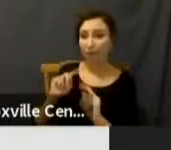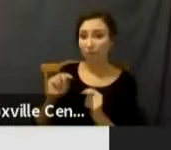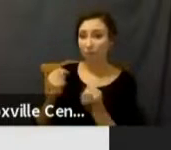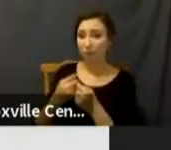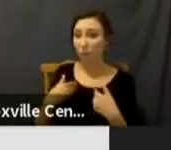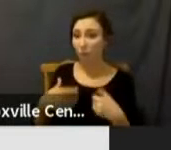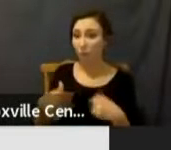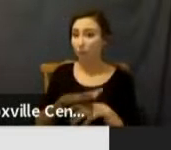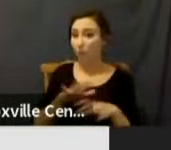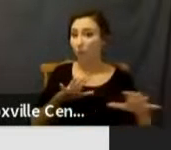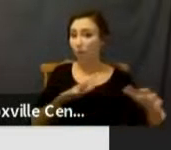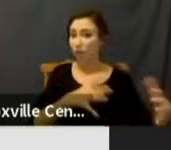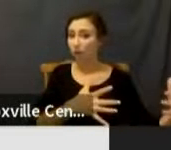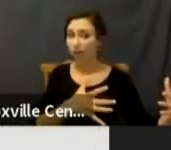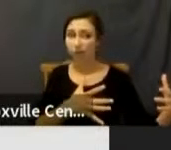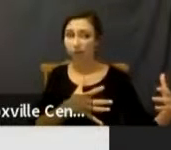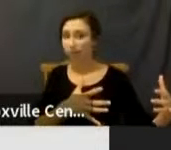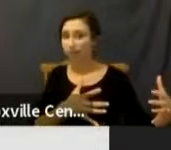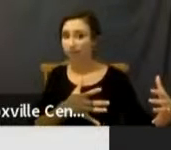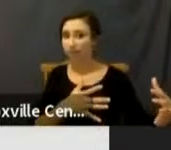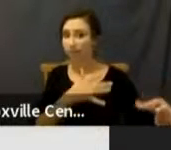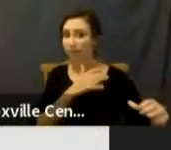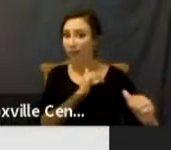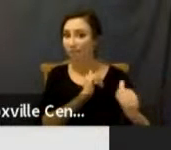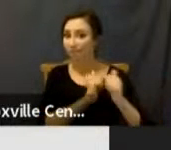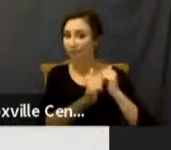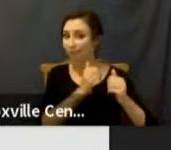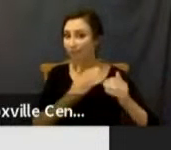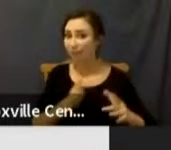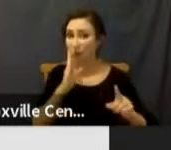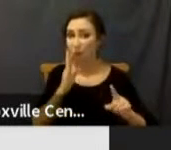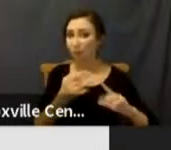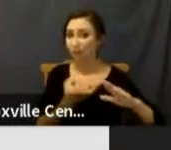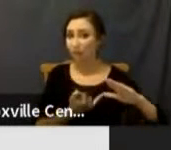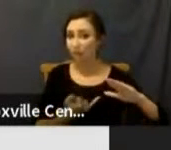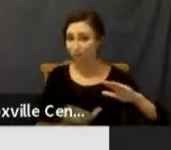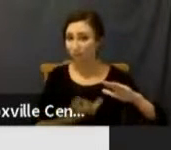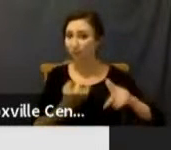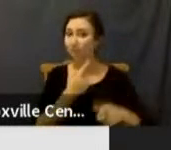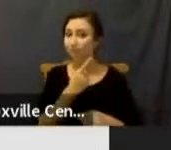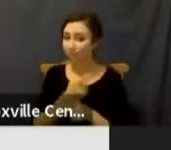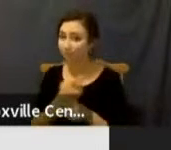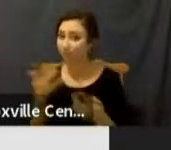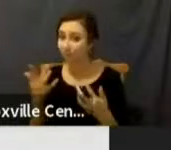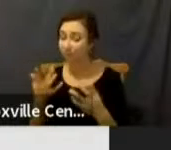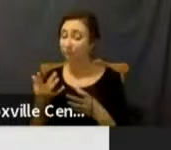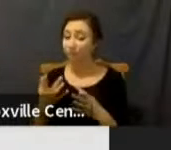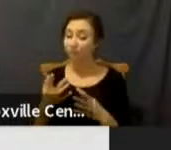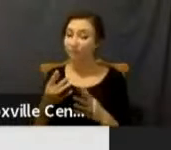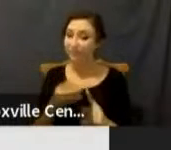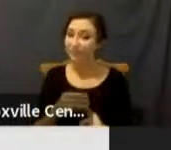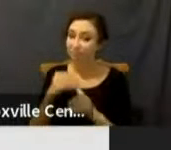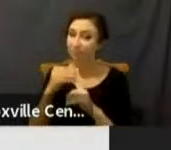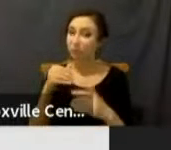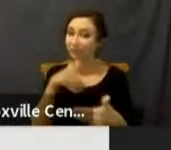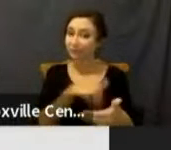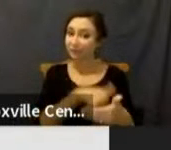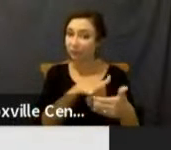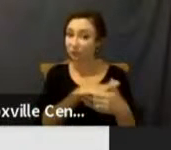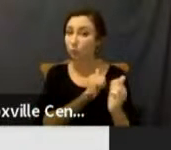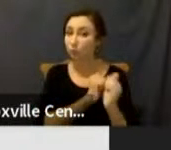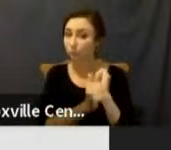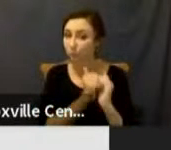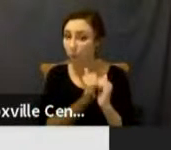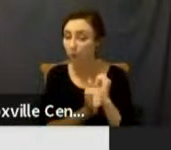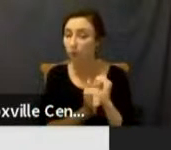whole bunch of athletes who are going to end up being quarantined. So especially with indoor sports,